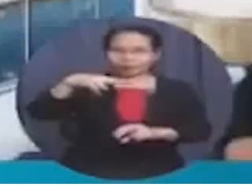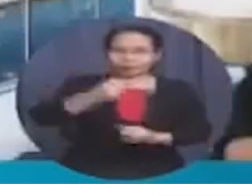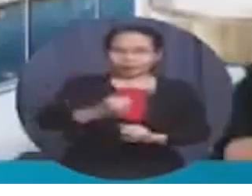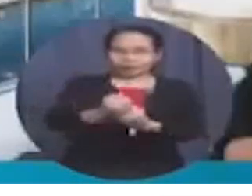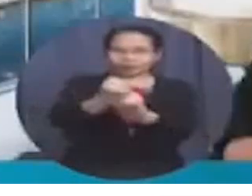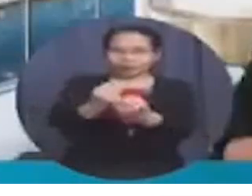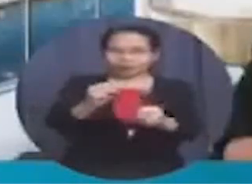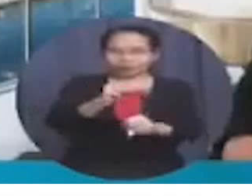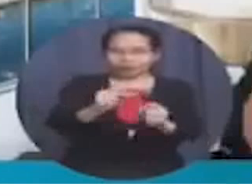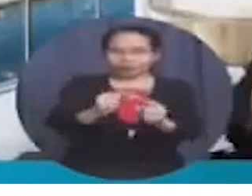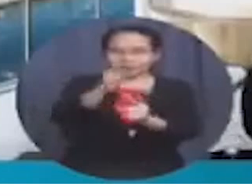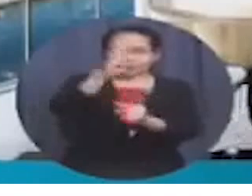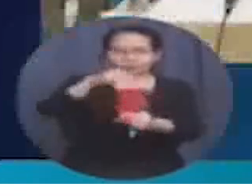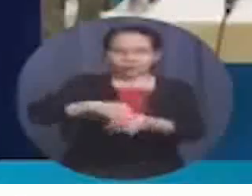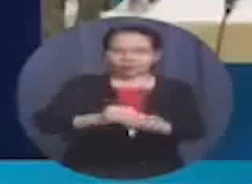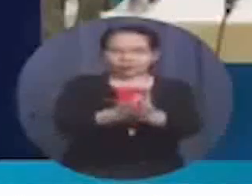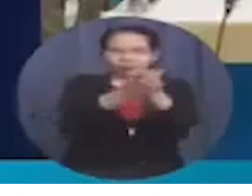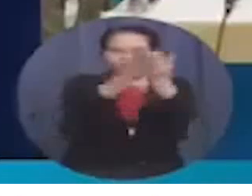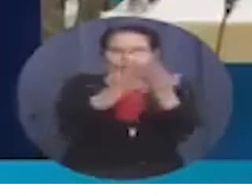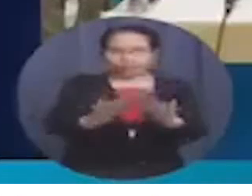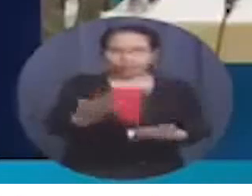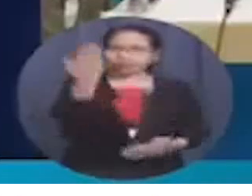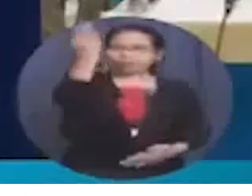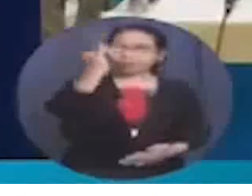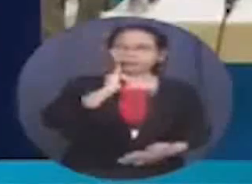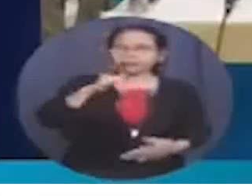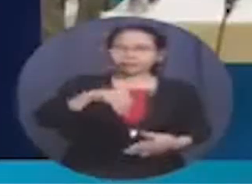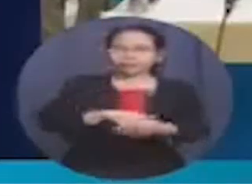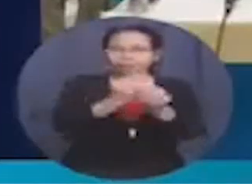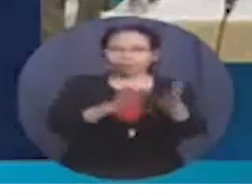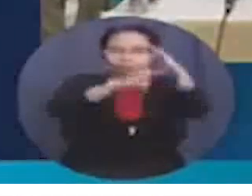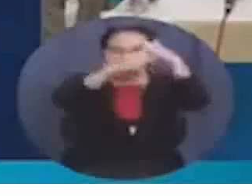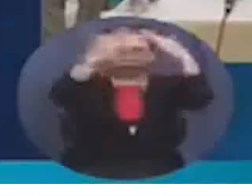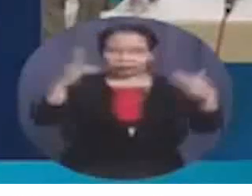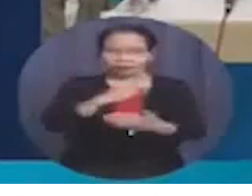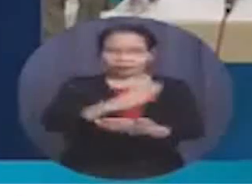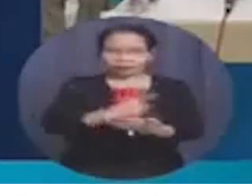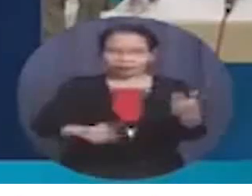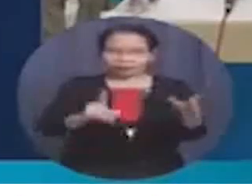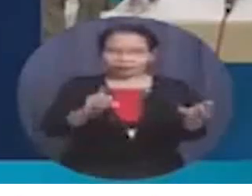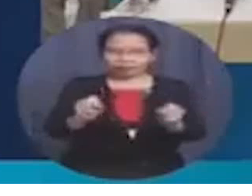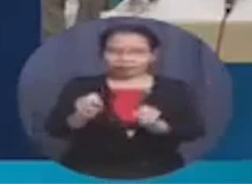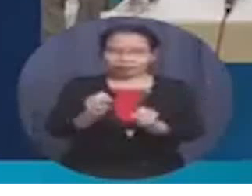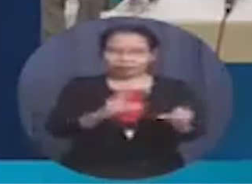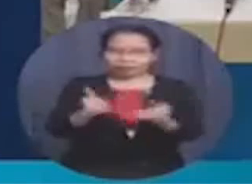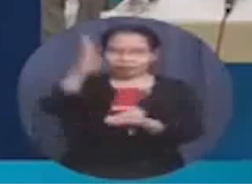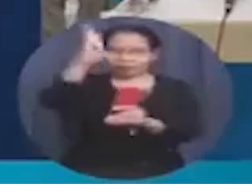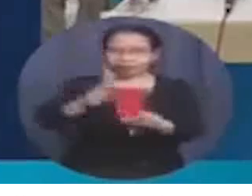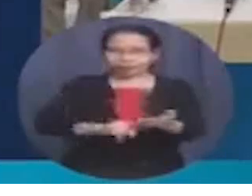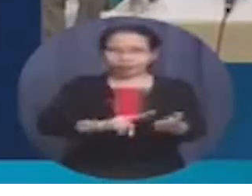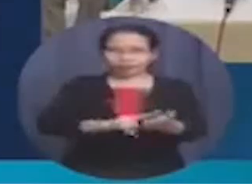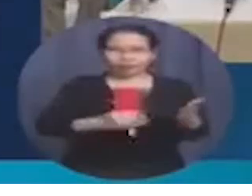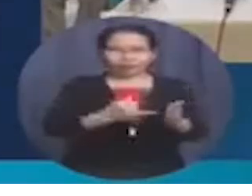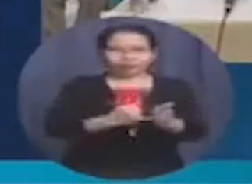not supported by the words of God in the Bible. He is in heaven. And what does He do? Let us